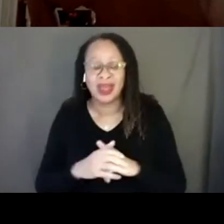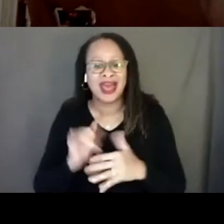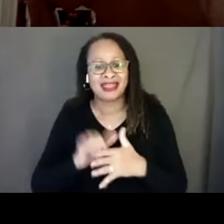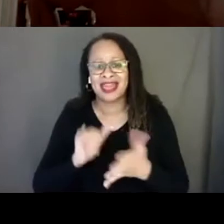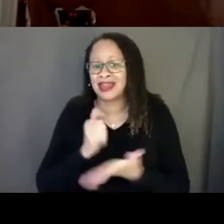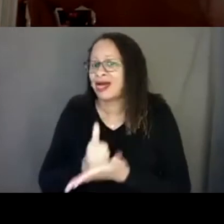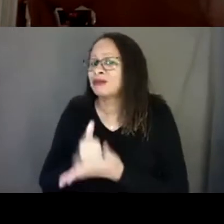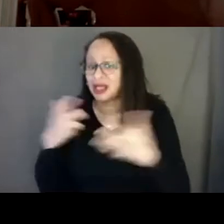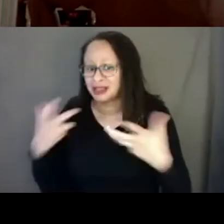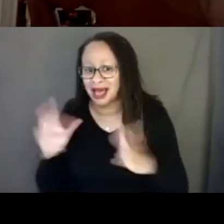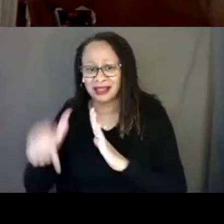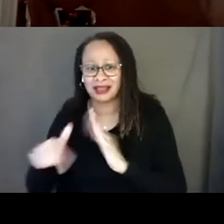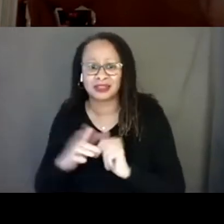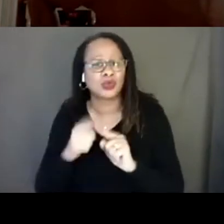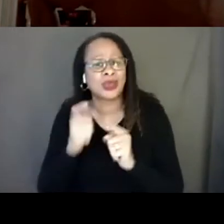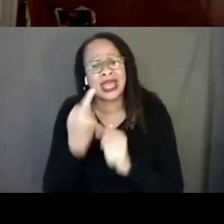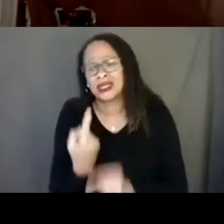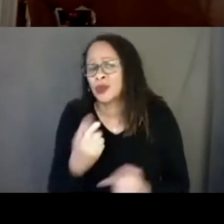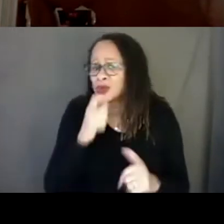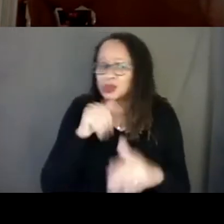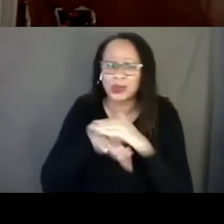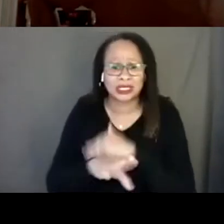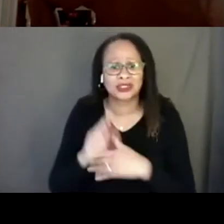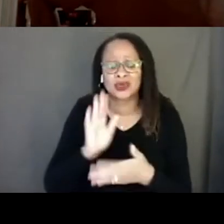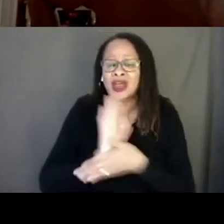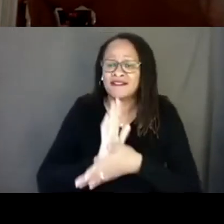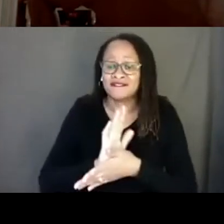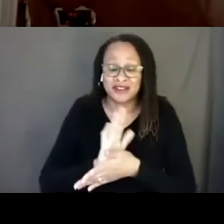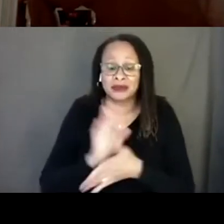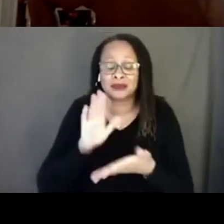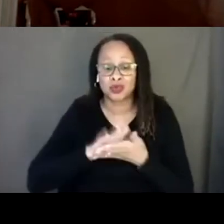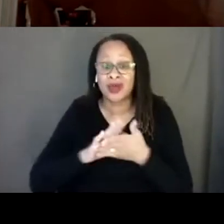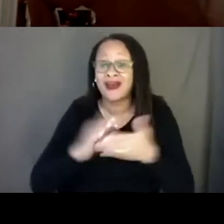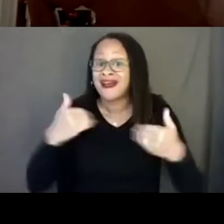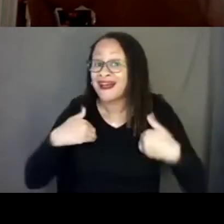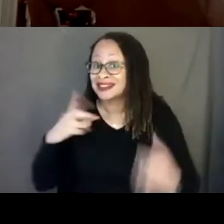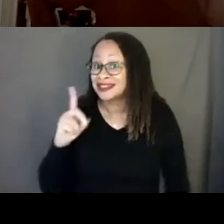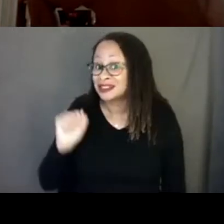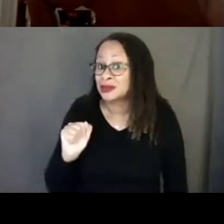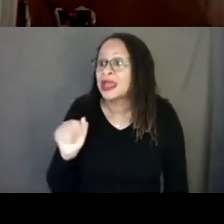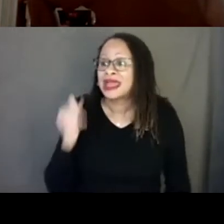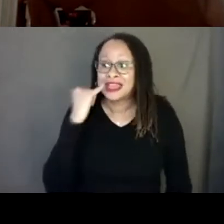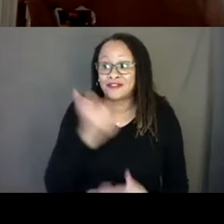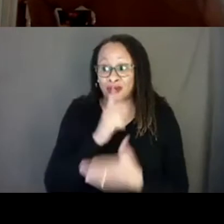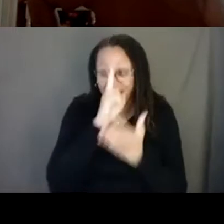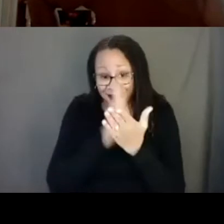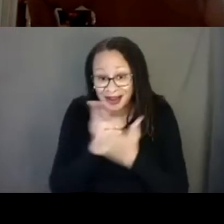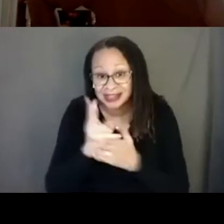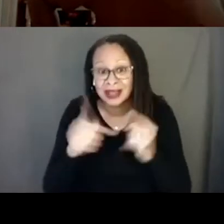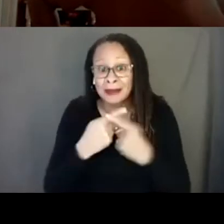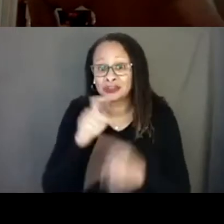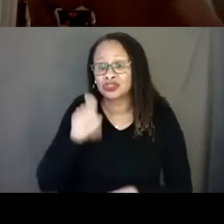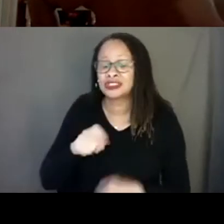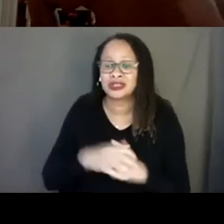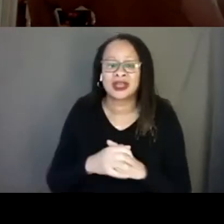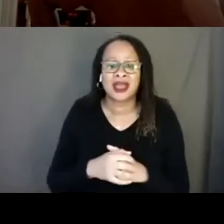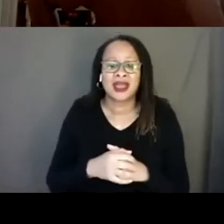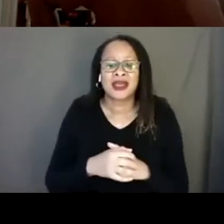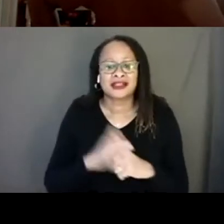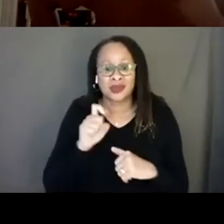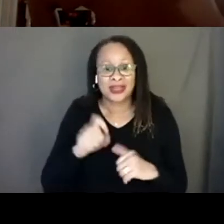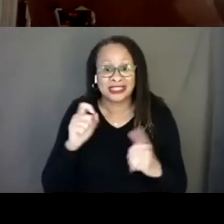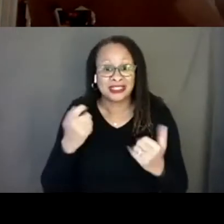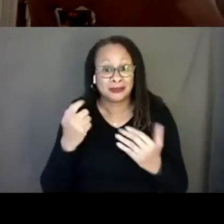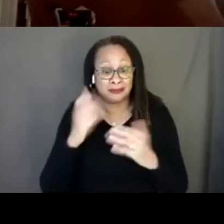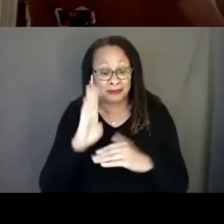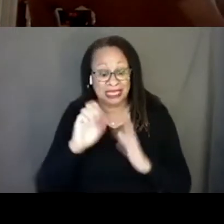And that's just to anybody, you know, going into film school who has a disability, being upfront about what your needs are. Like I had to be a cinematographer for one of the